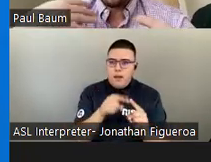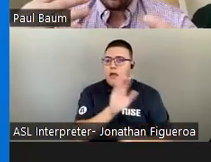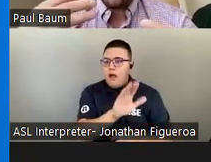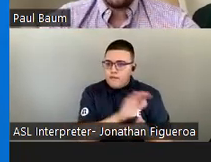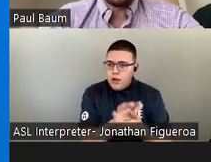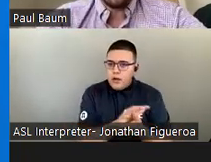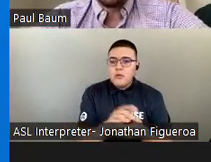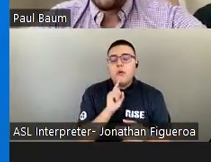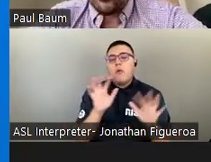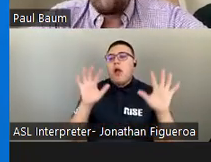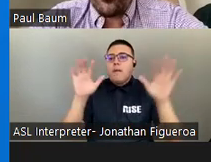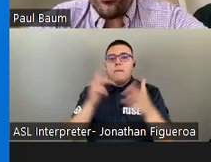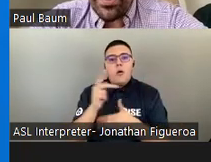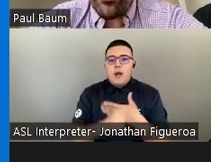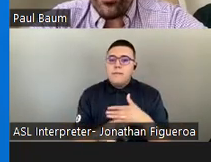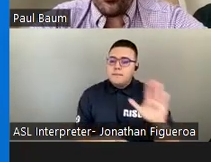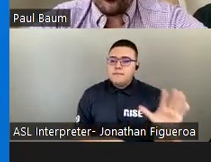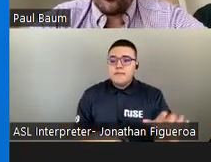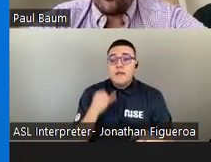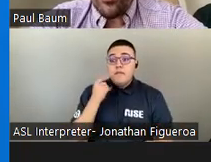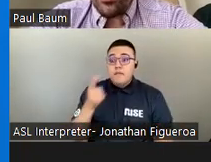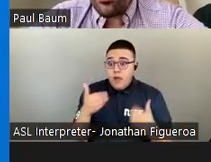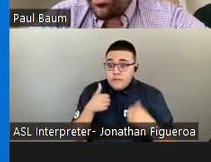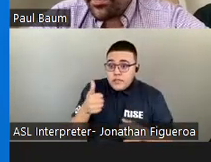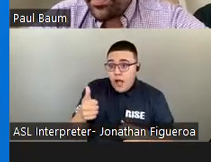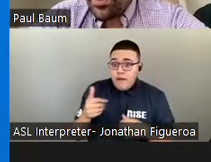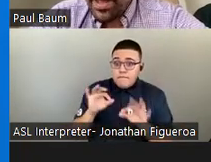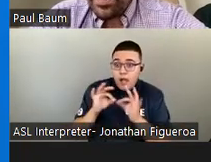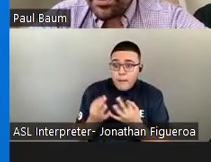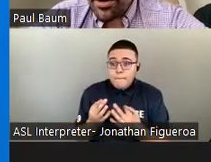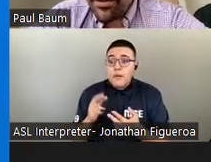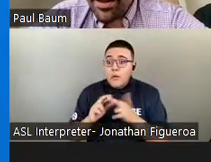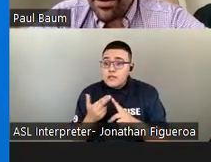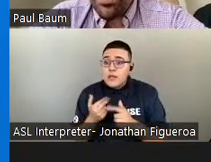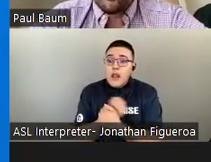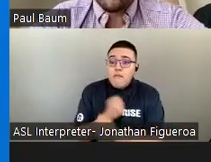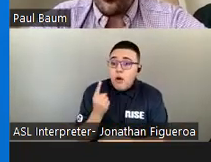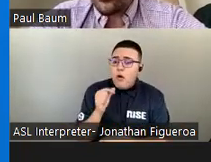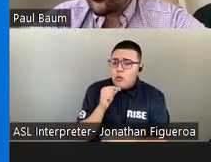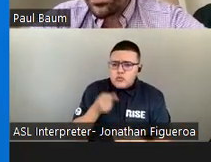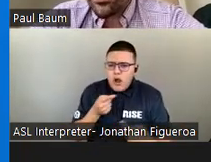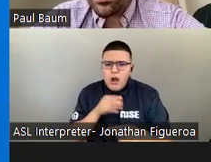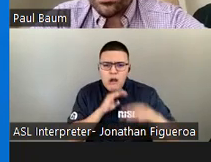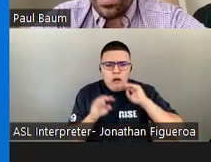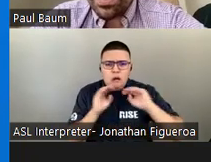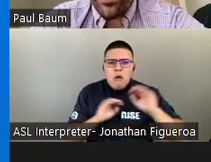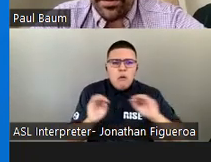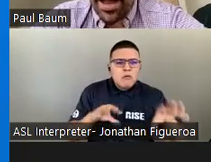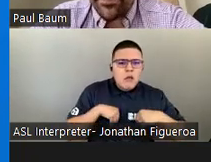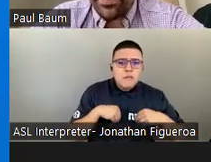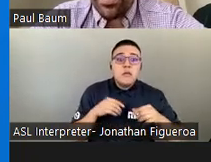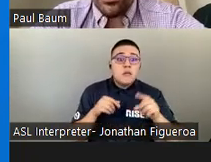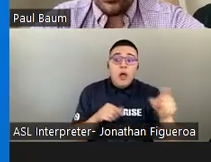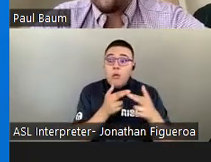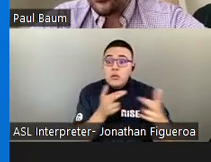because it talks about that. If you have a loved one that think may be struggling, some of these resources may save their